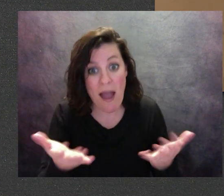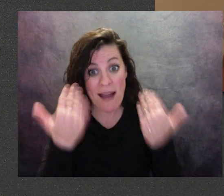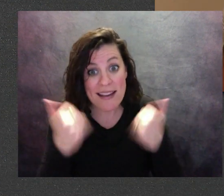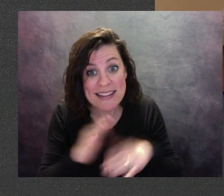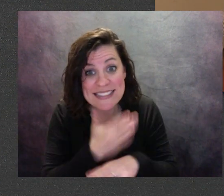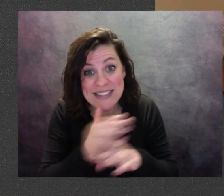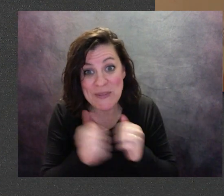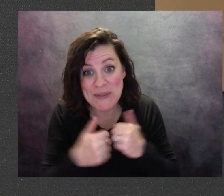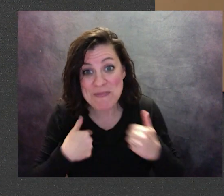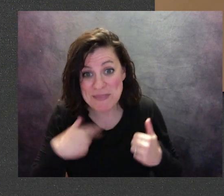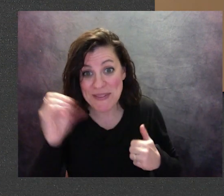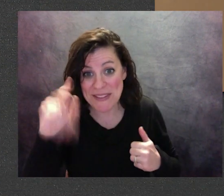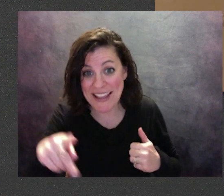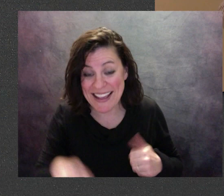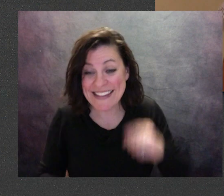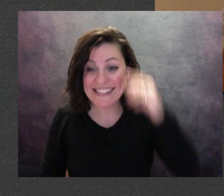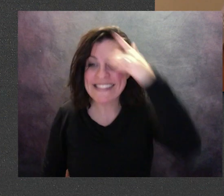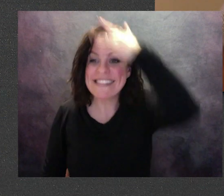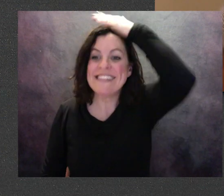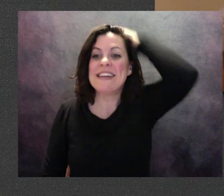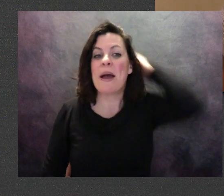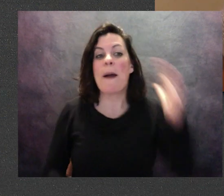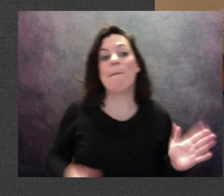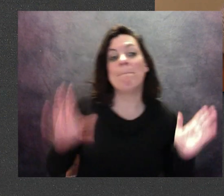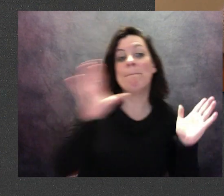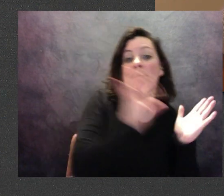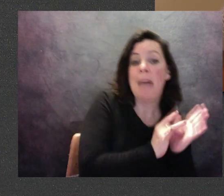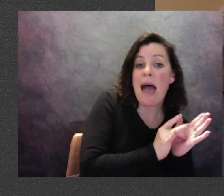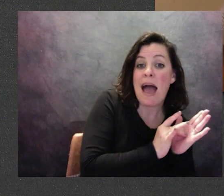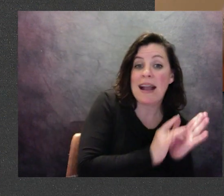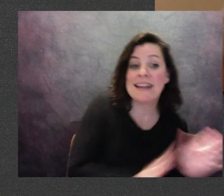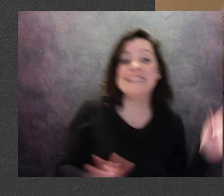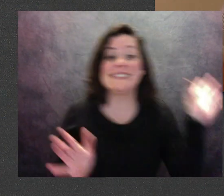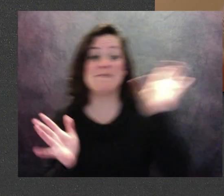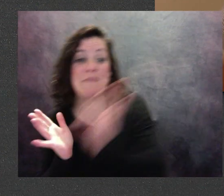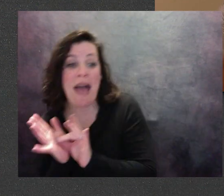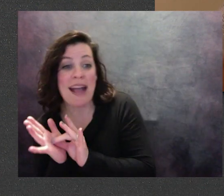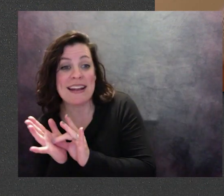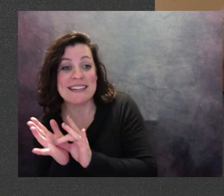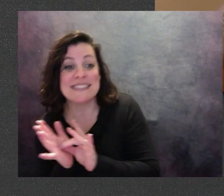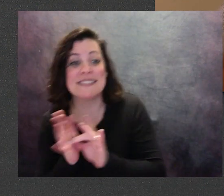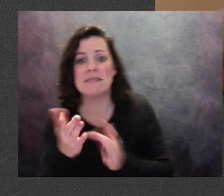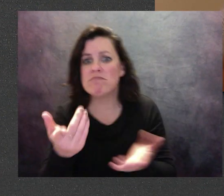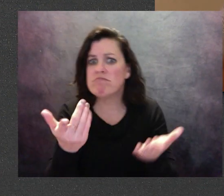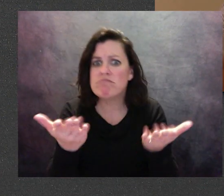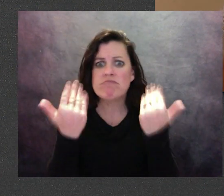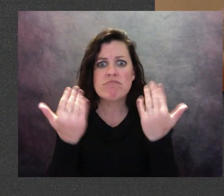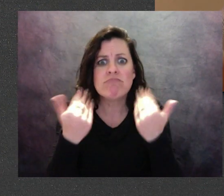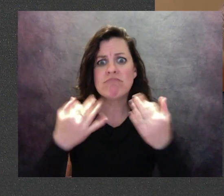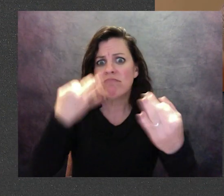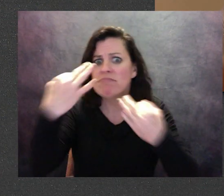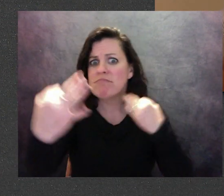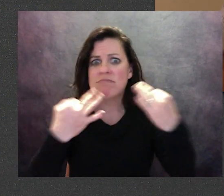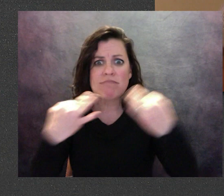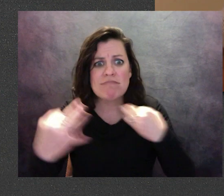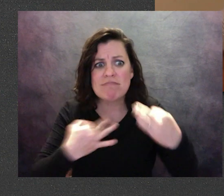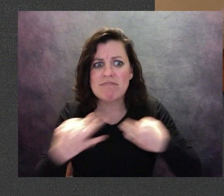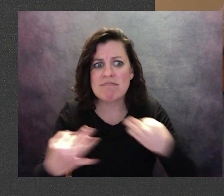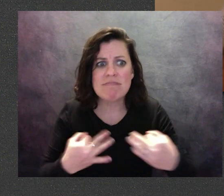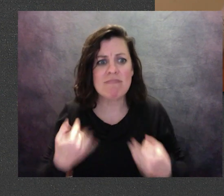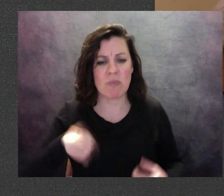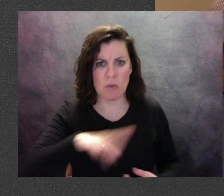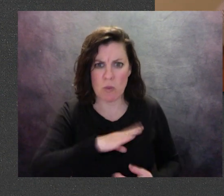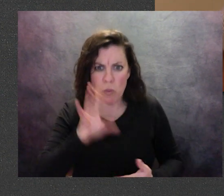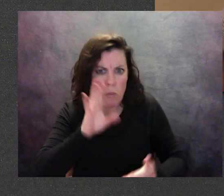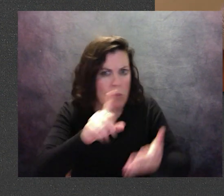sing with me, okay? Ready? Magnets, magnets, tell me all the facts. We